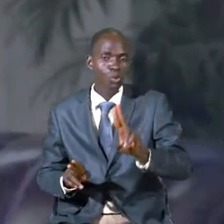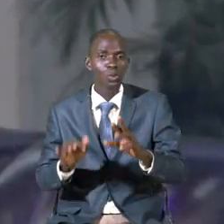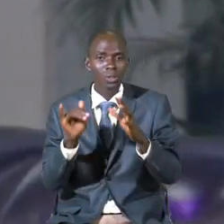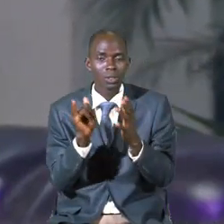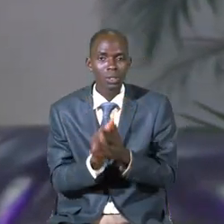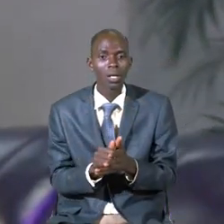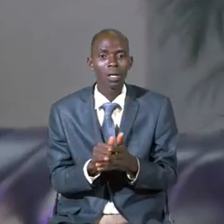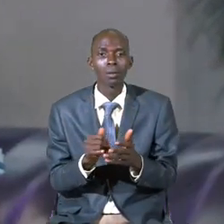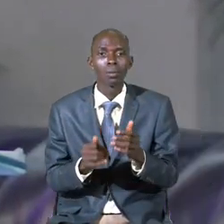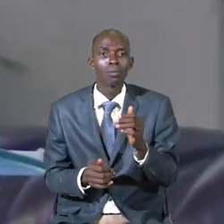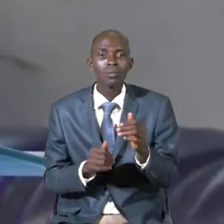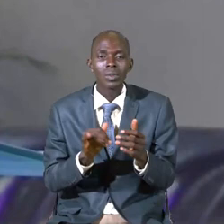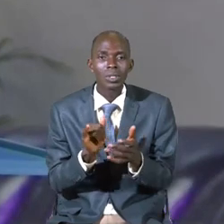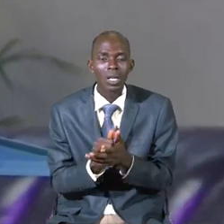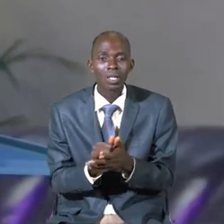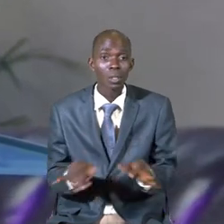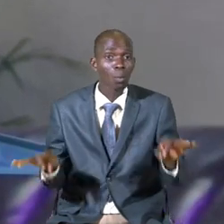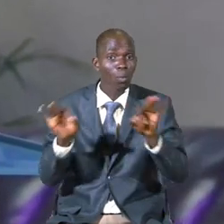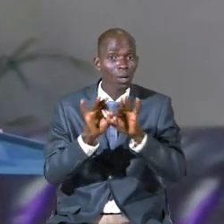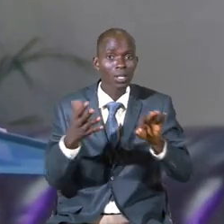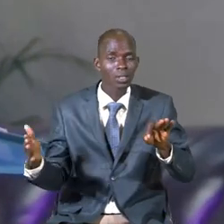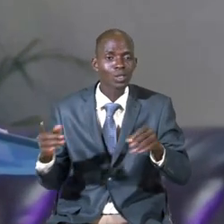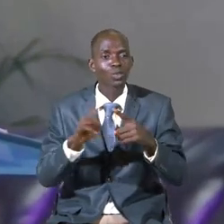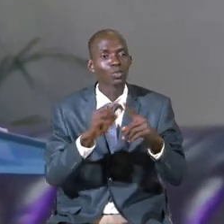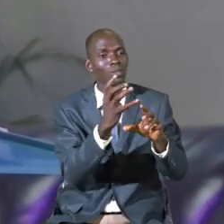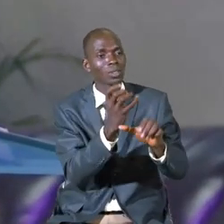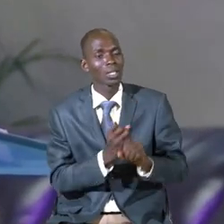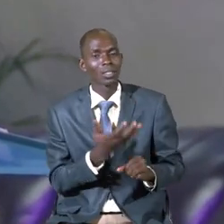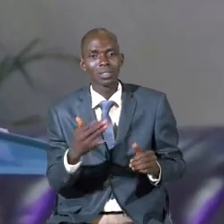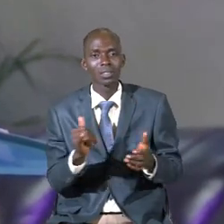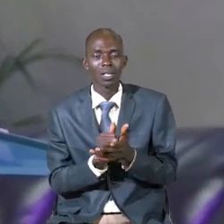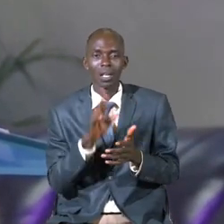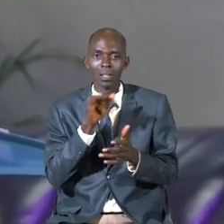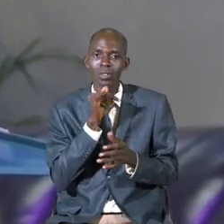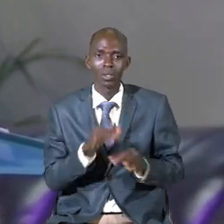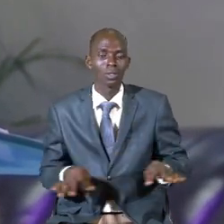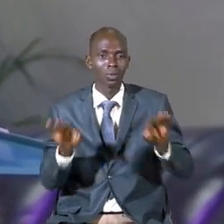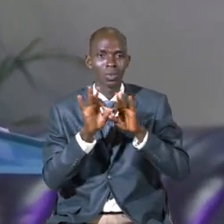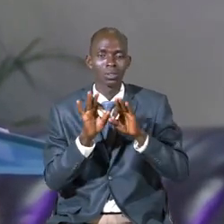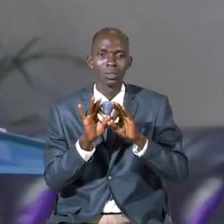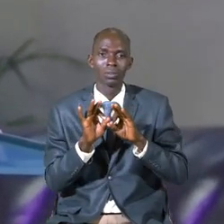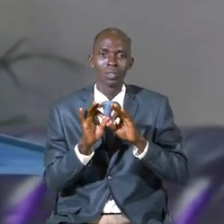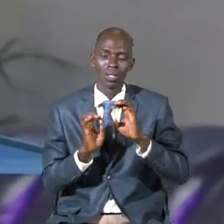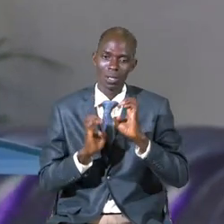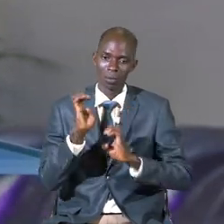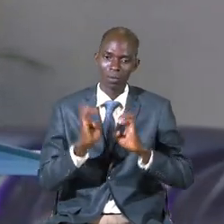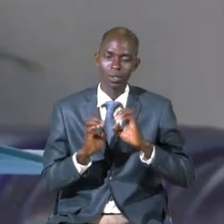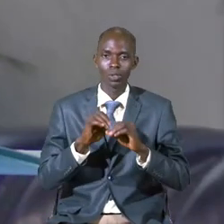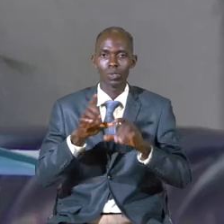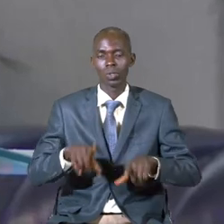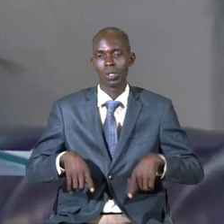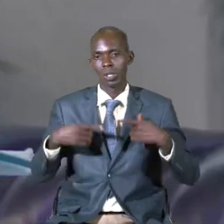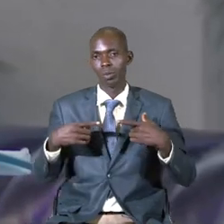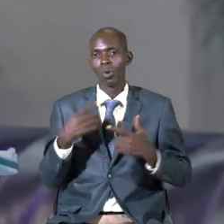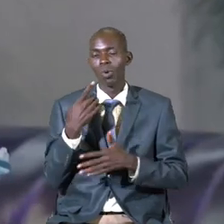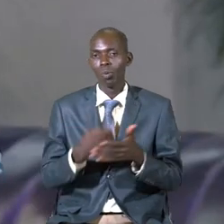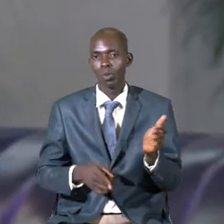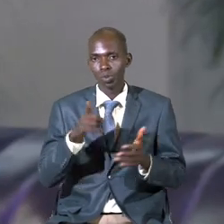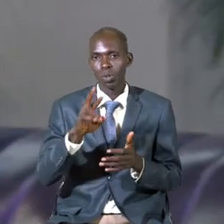buy non-essentials evaluate in your life what i'm buying now is